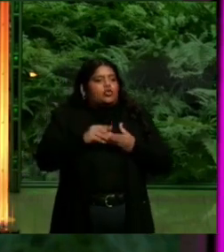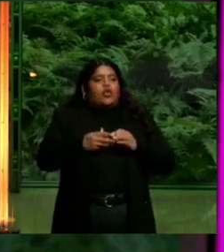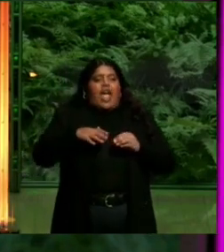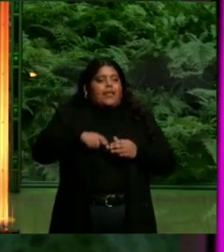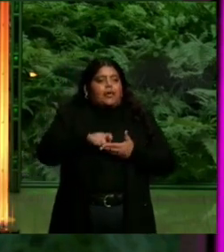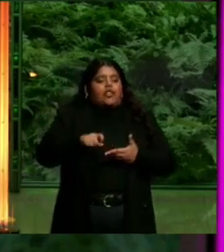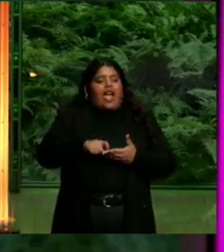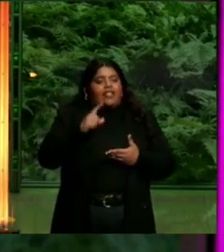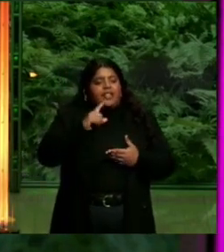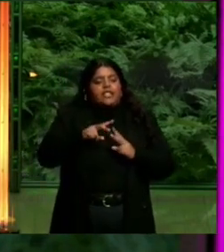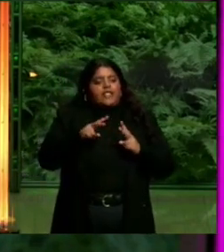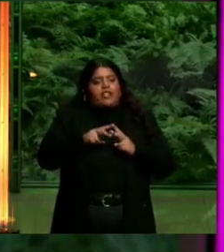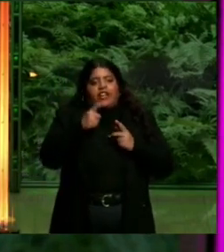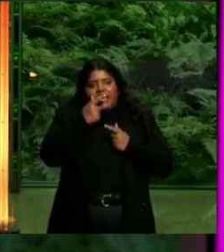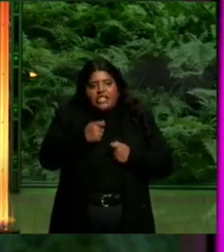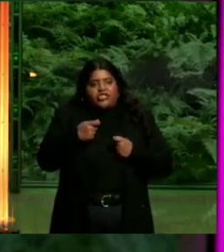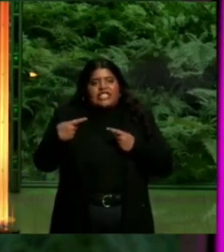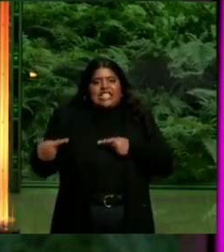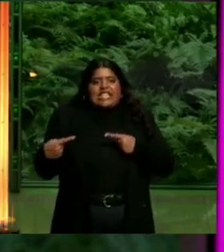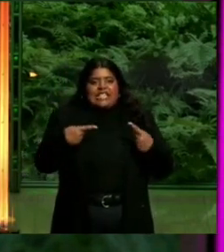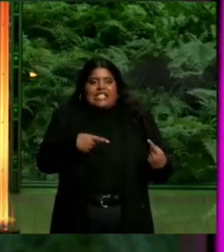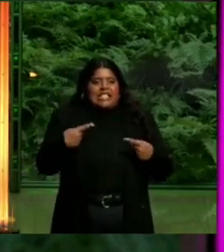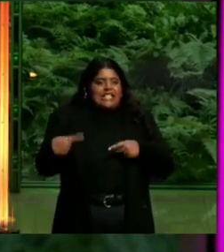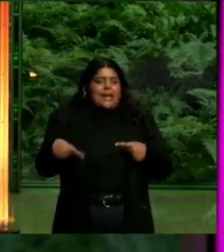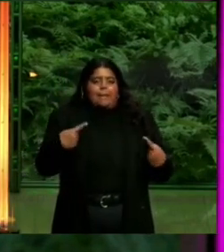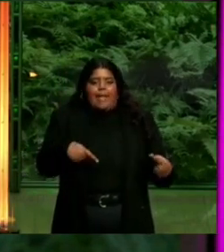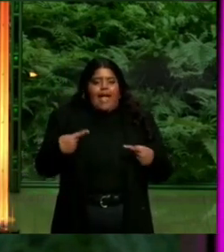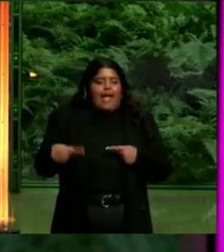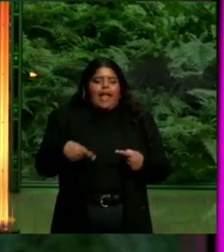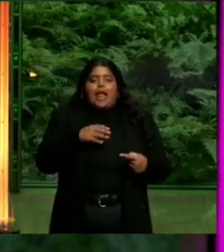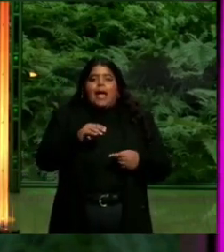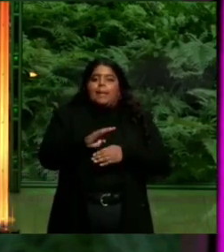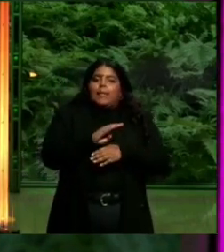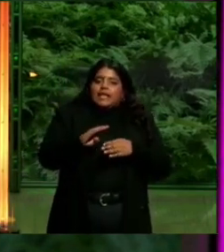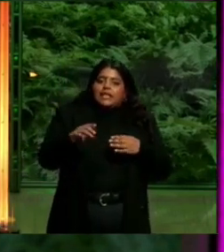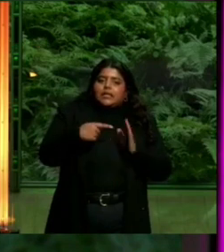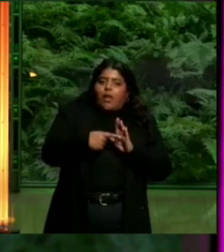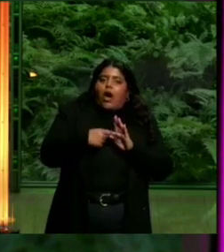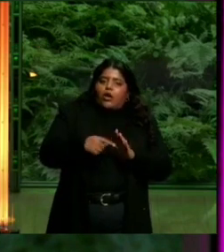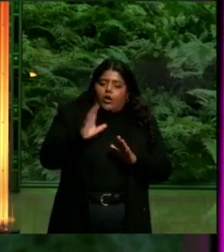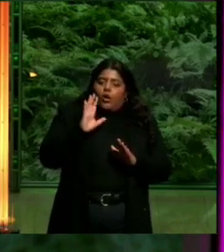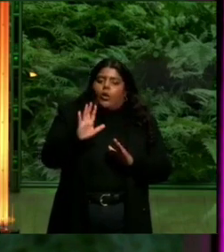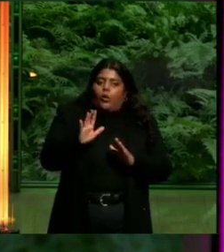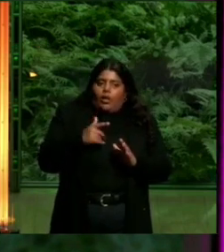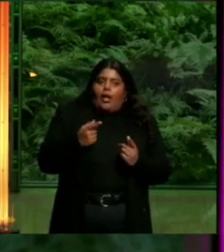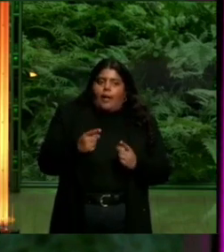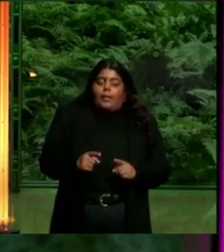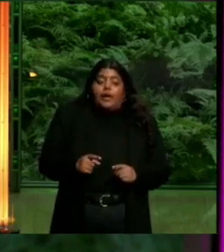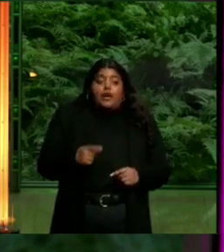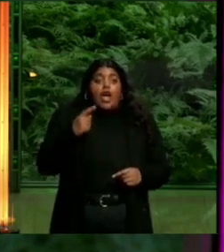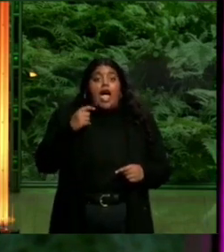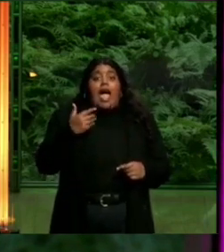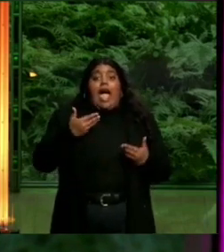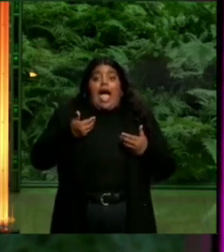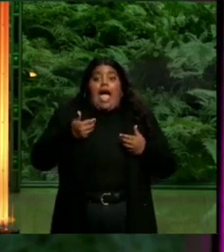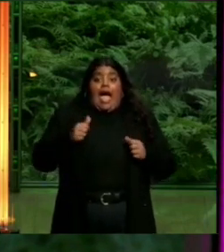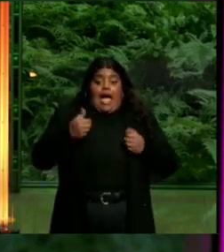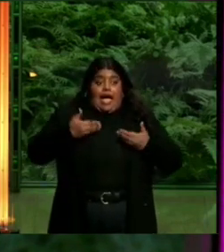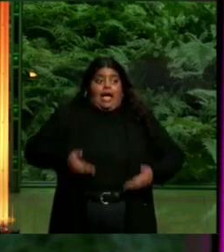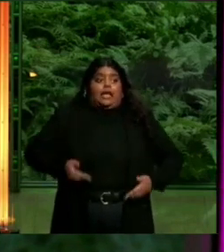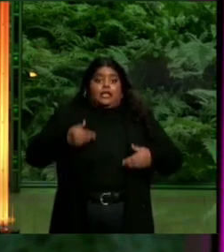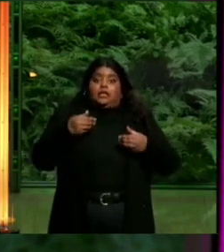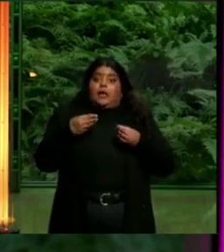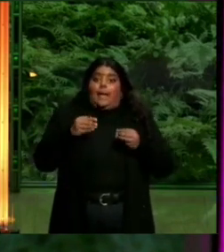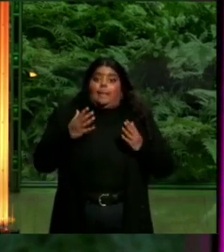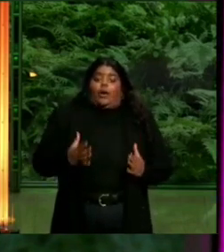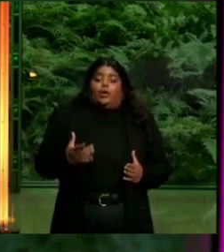interesting debate and business models that are going to evolve. Now, as marketers, should we not